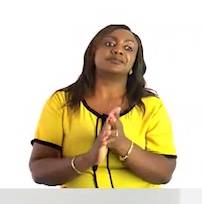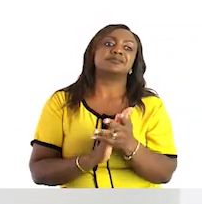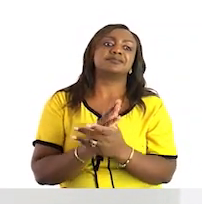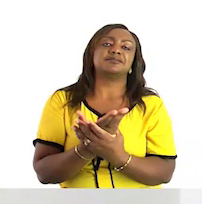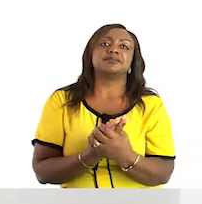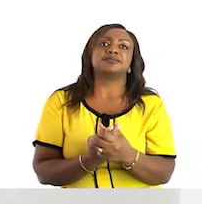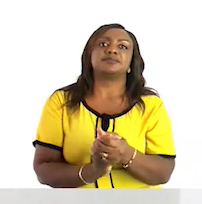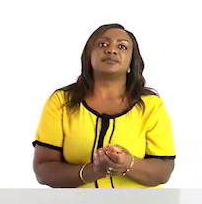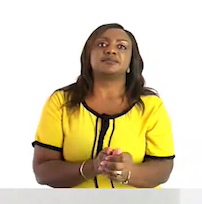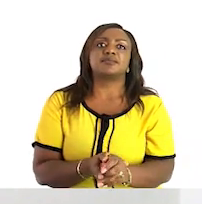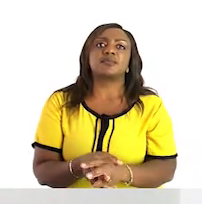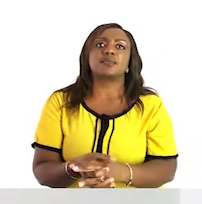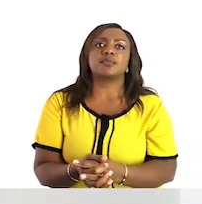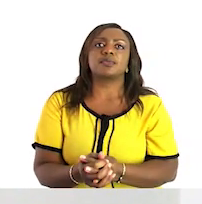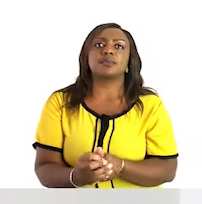and then we spray.